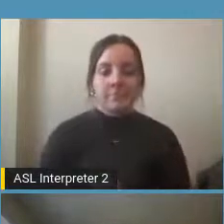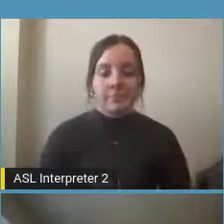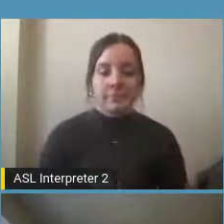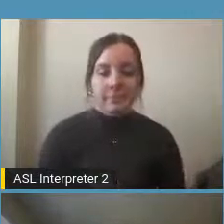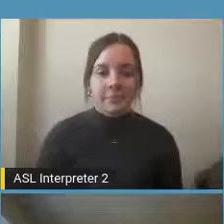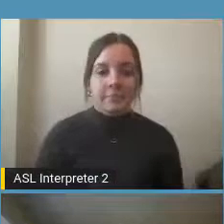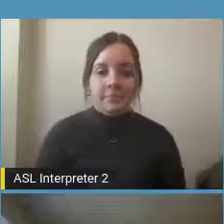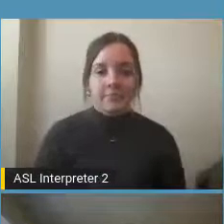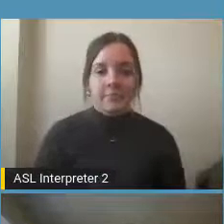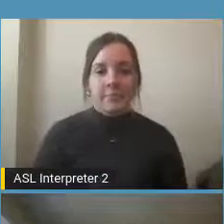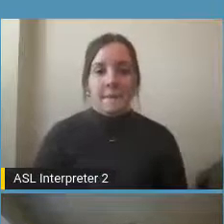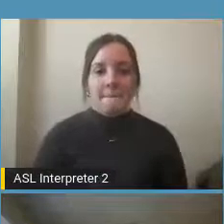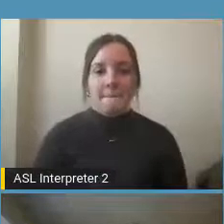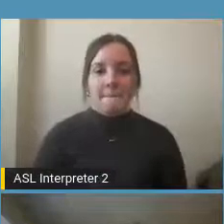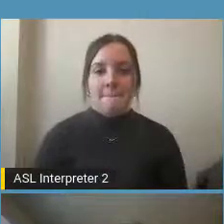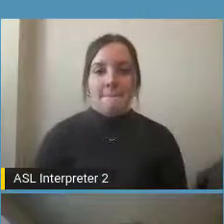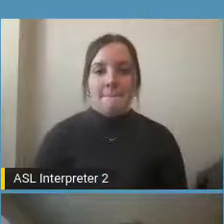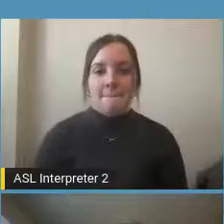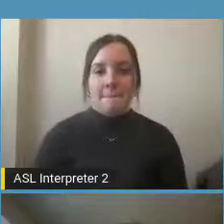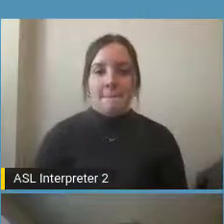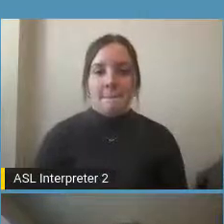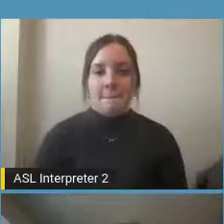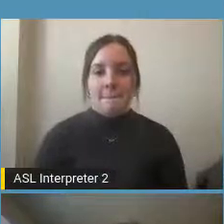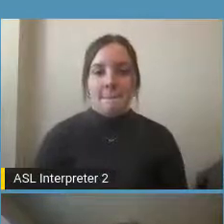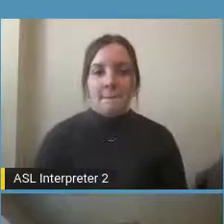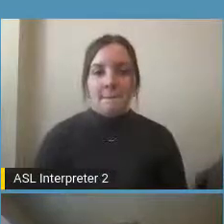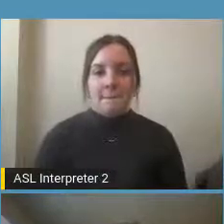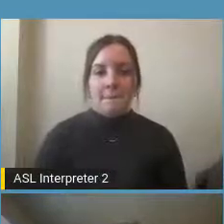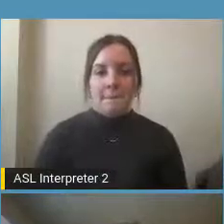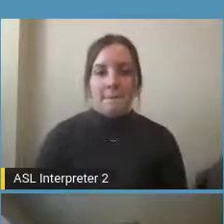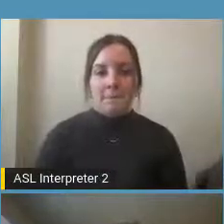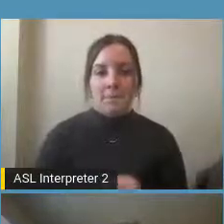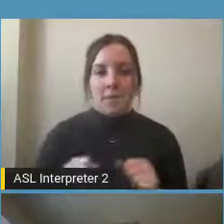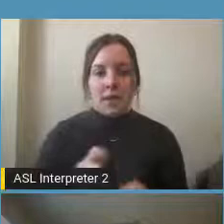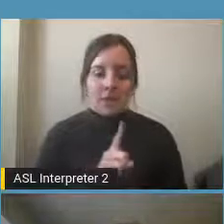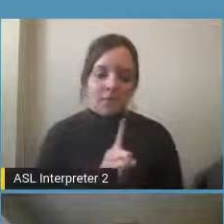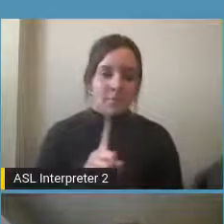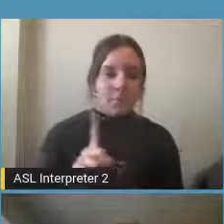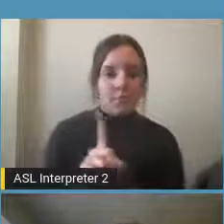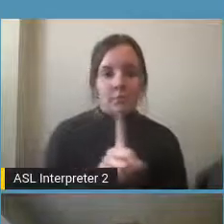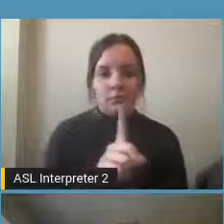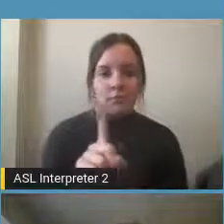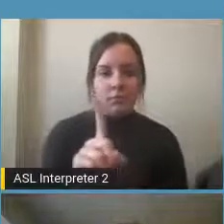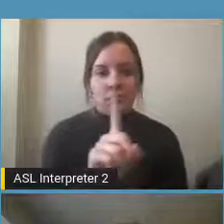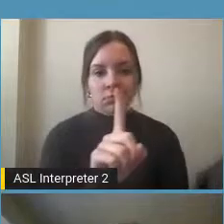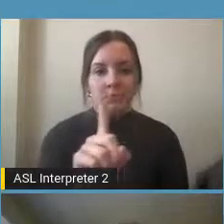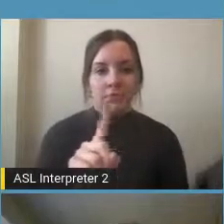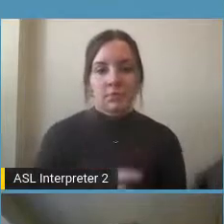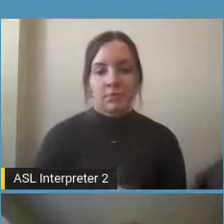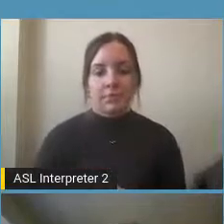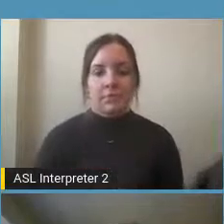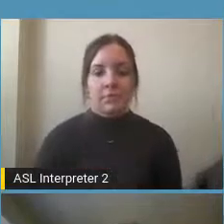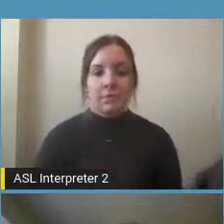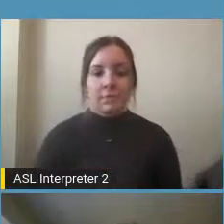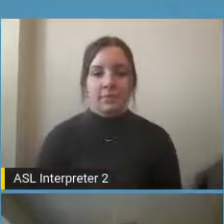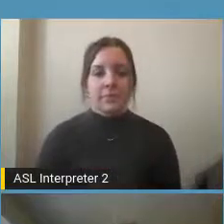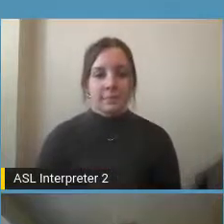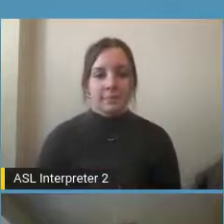In this case, they've gone ahead and made a complete walkthrough